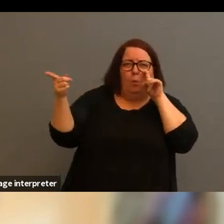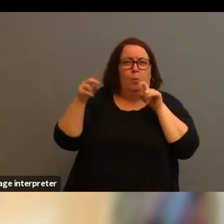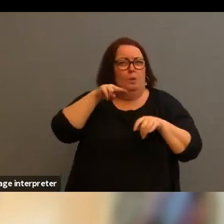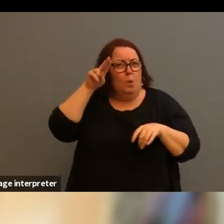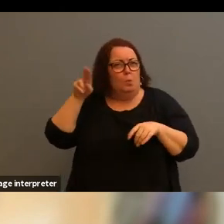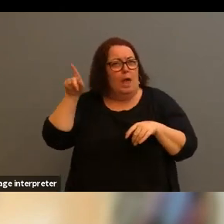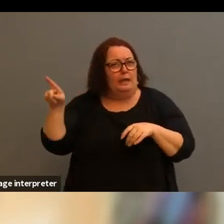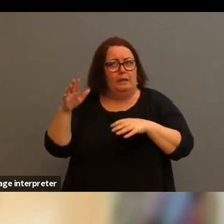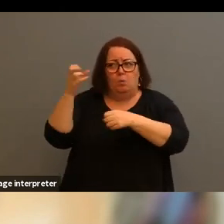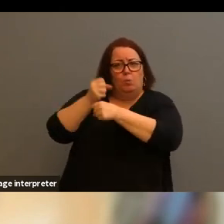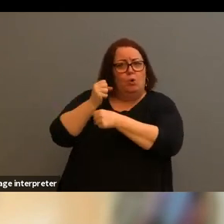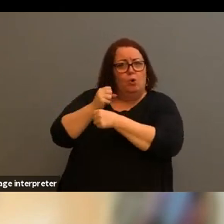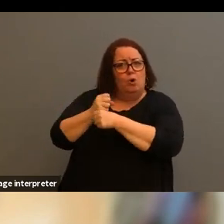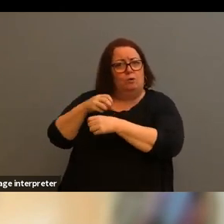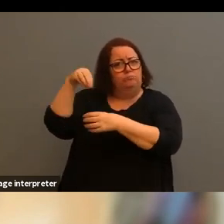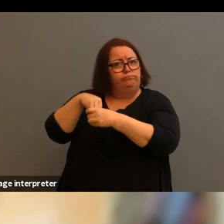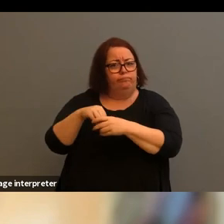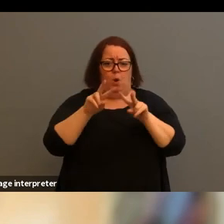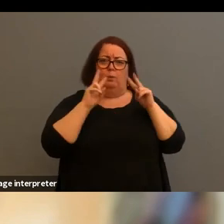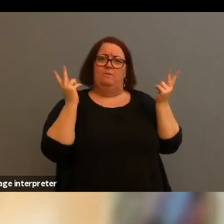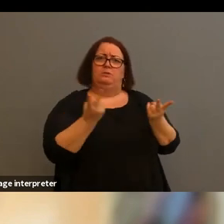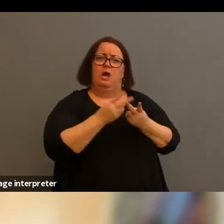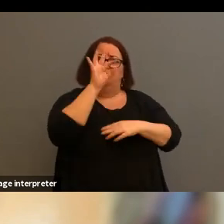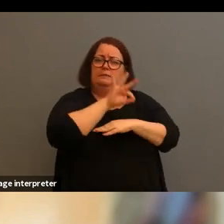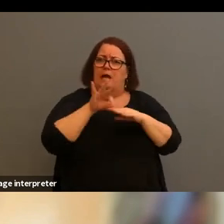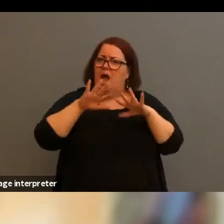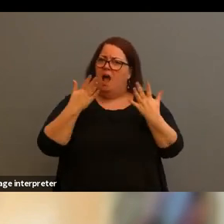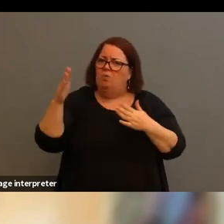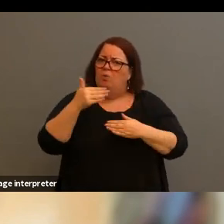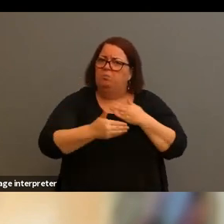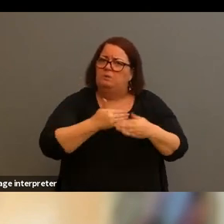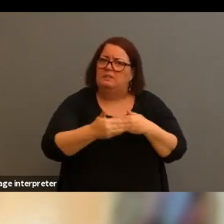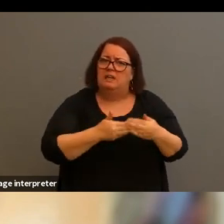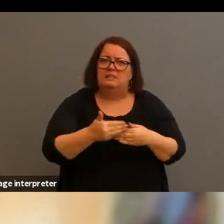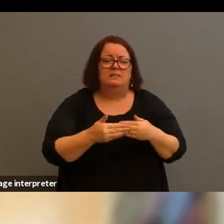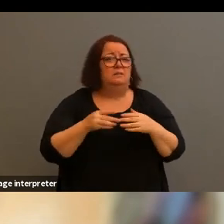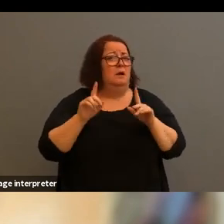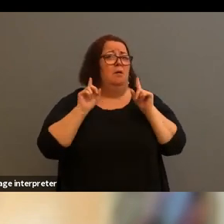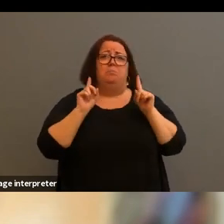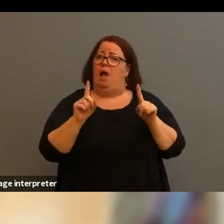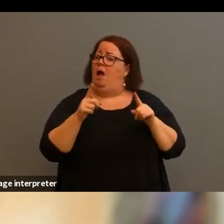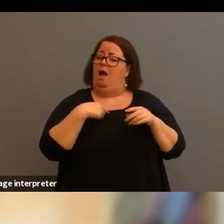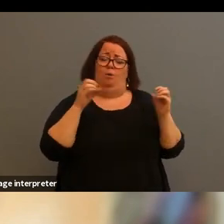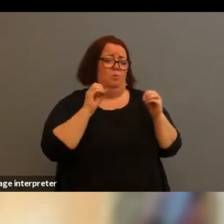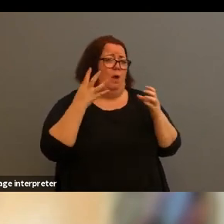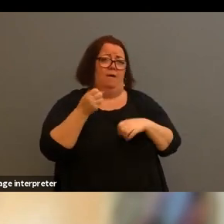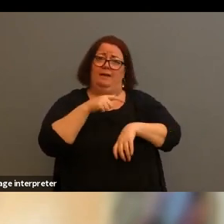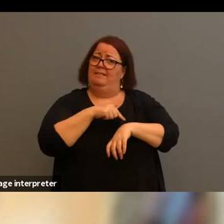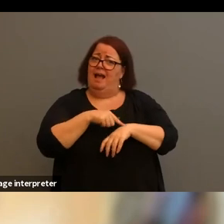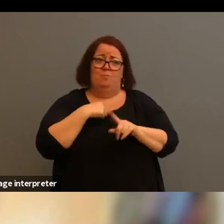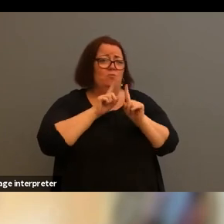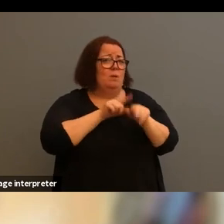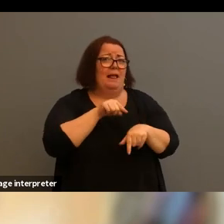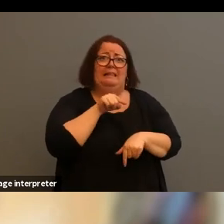the realization? Unfortunately, there is not enough time to answer. Maybe you can, if there is time for you,